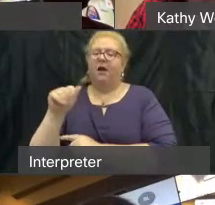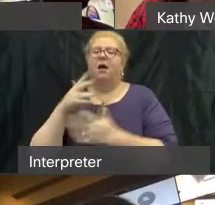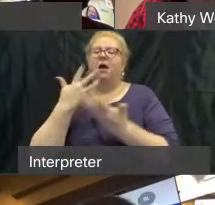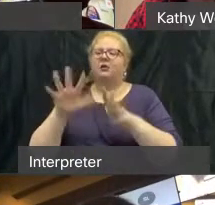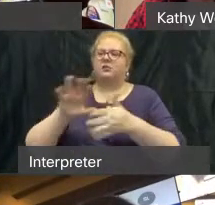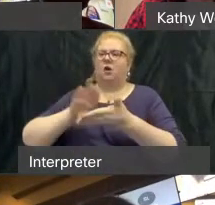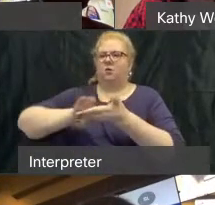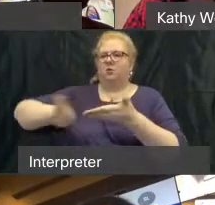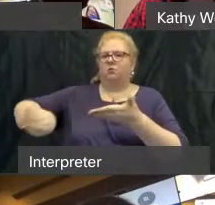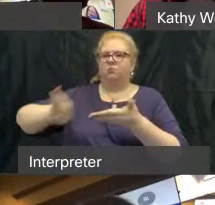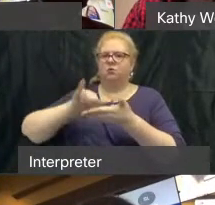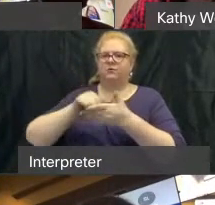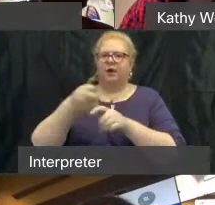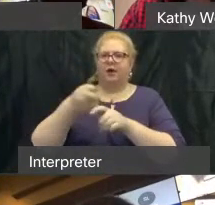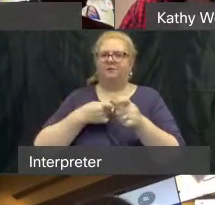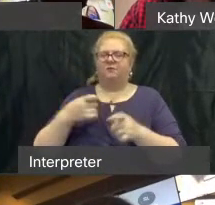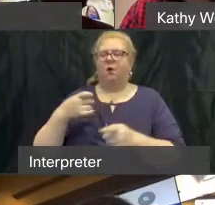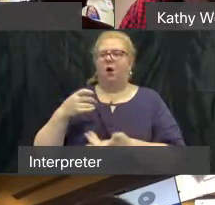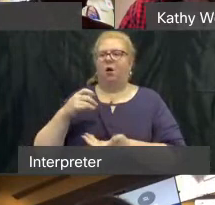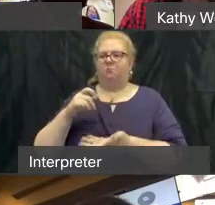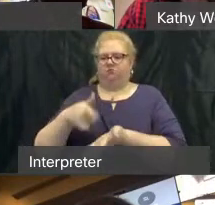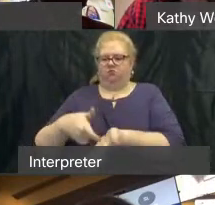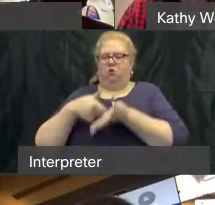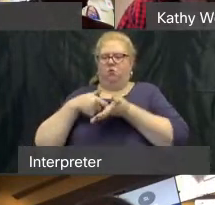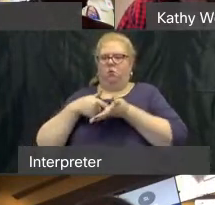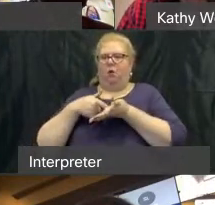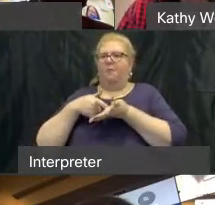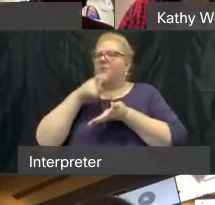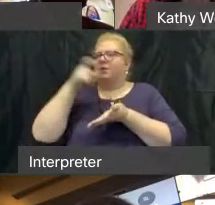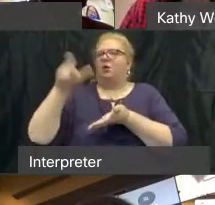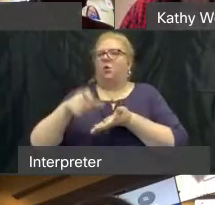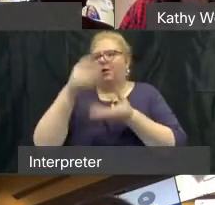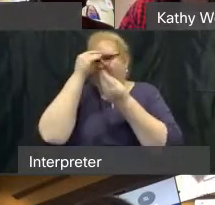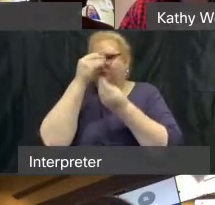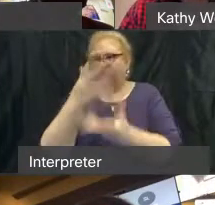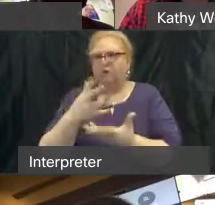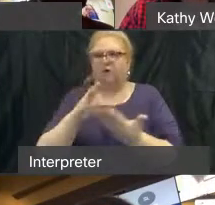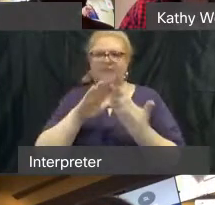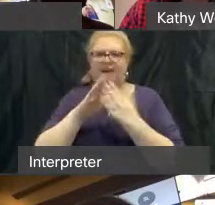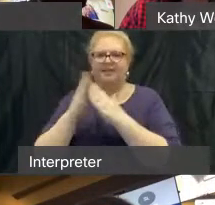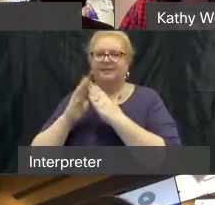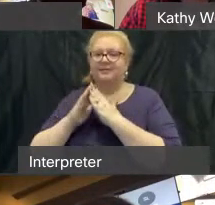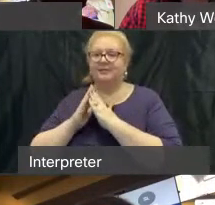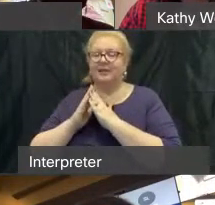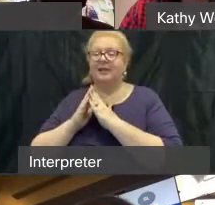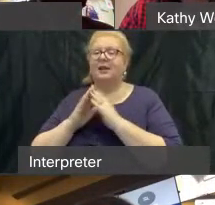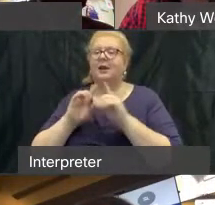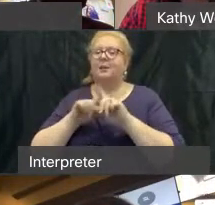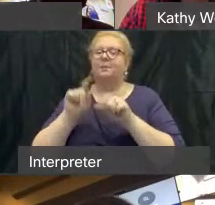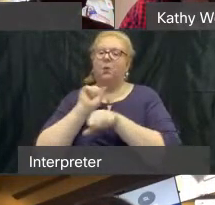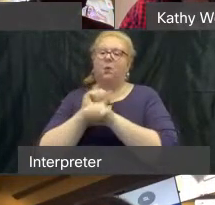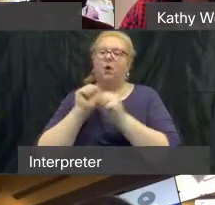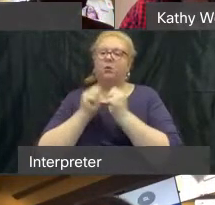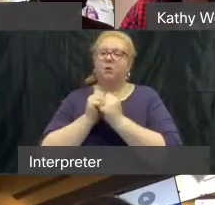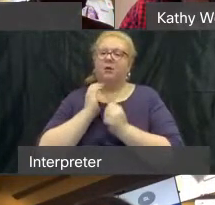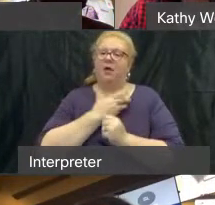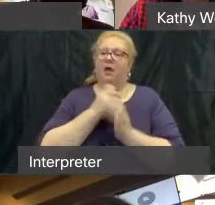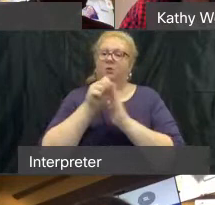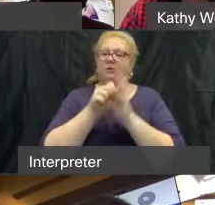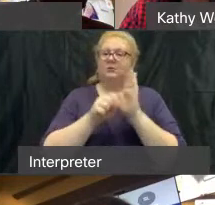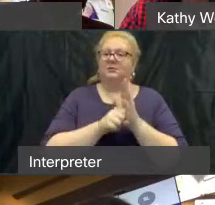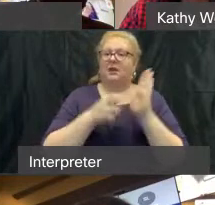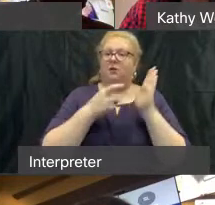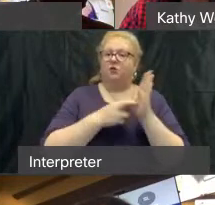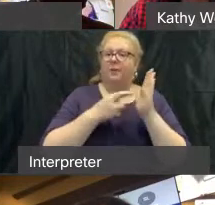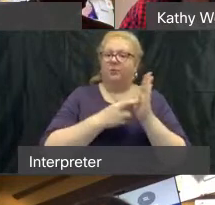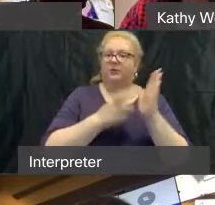the applicant to notify the city. But working with our state representative, he's working with ADVA